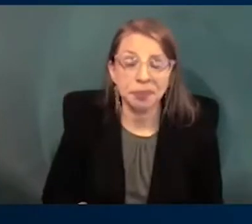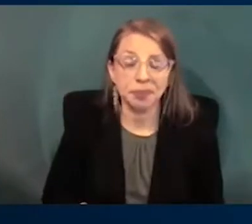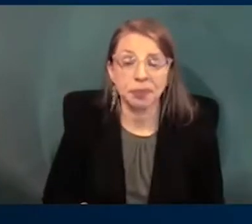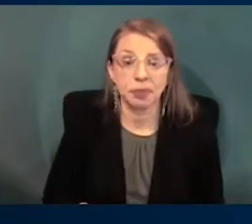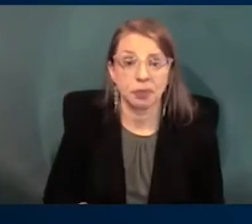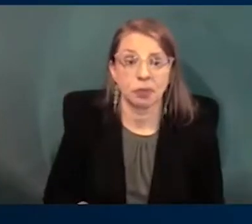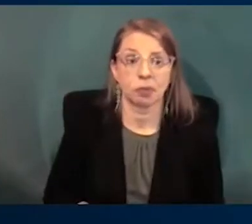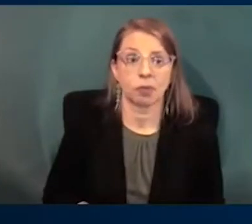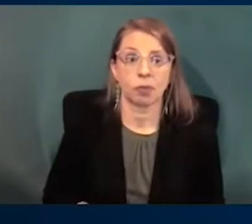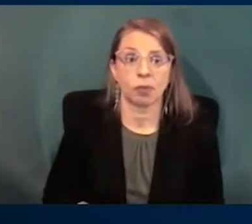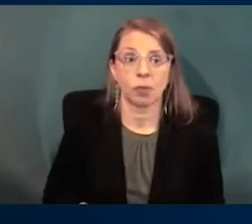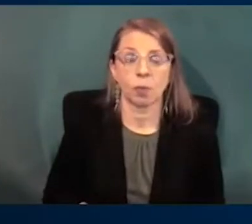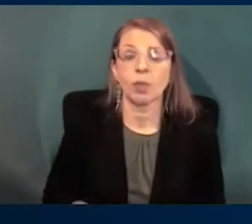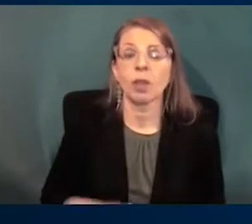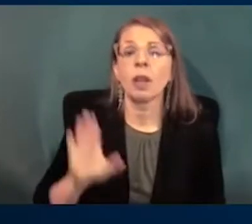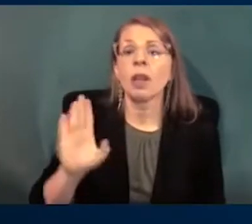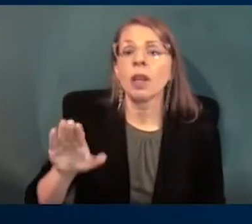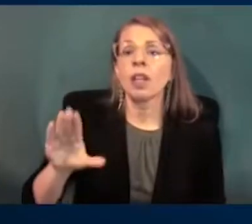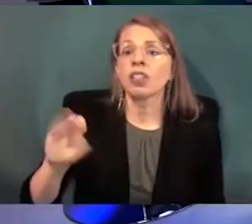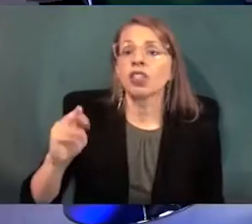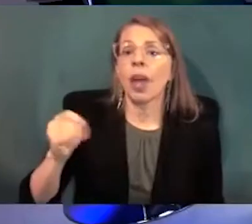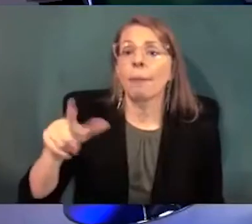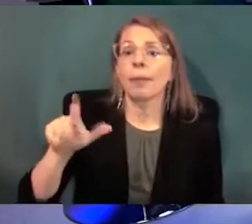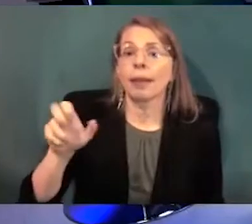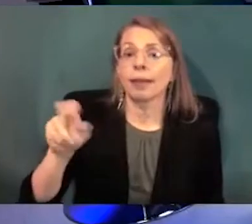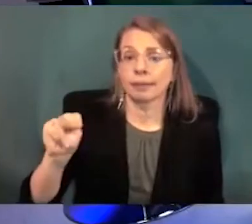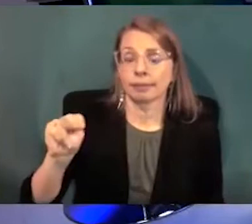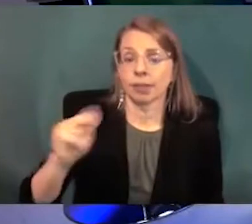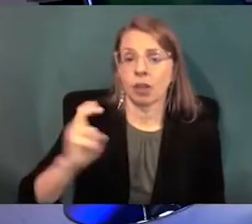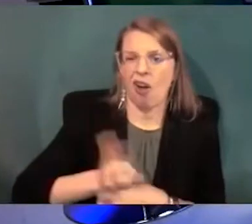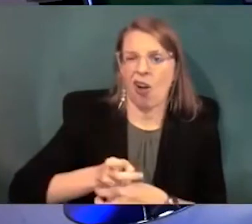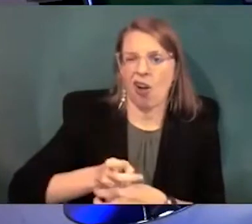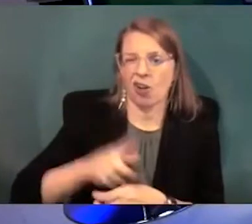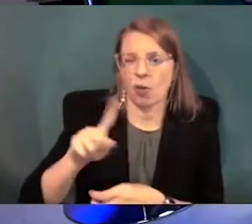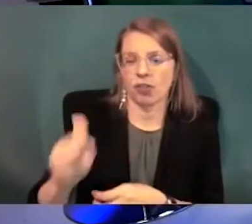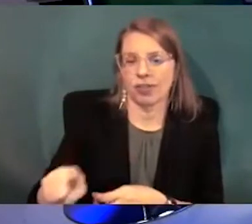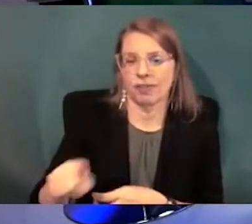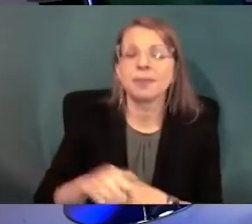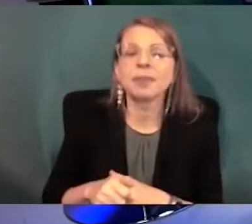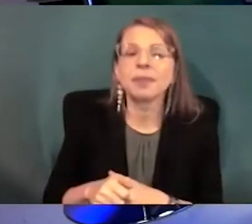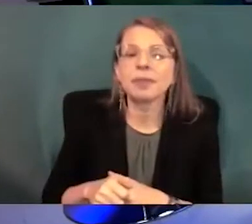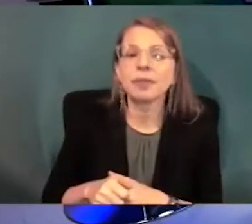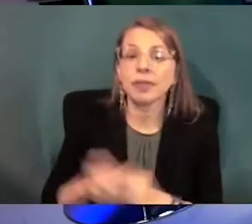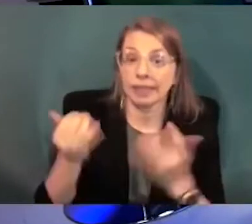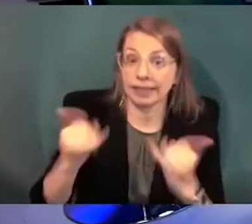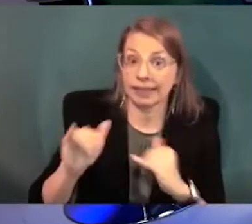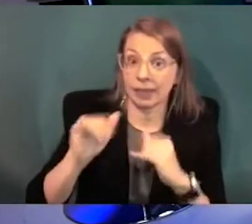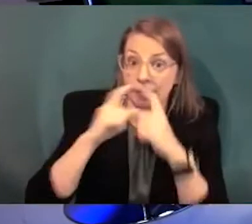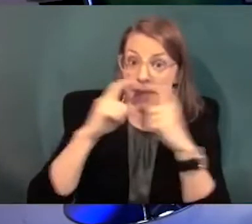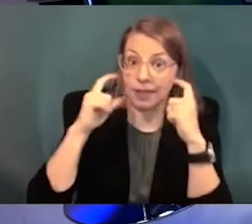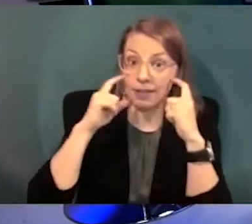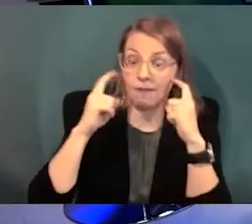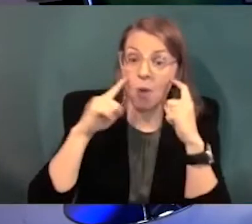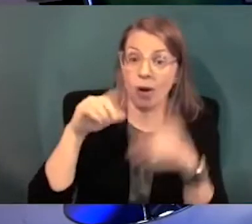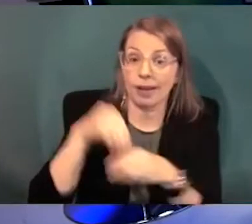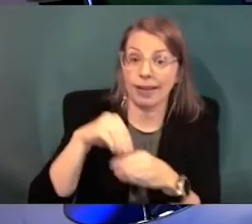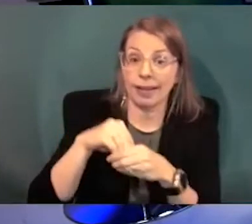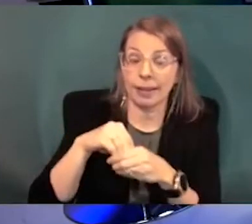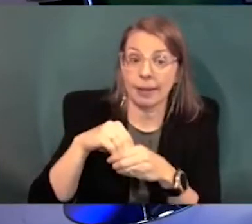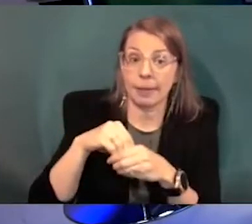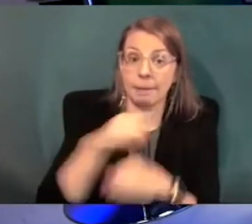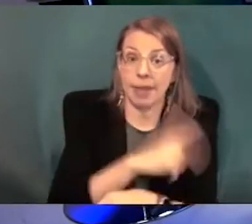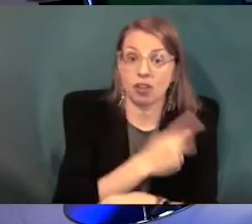Okay, Chaplain, here's a hard question. I promise I went through them. It was a semi-hard one, actually. Are you still masking on inpatient services at your church?